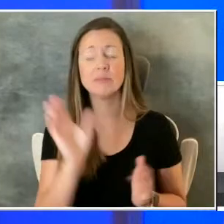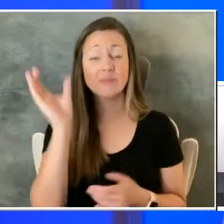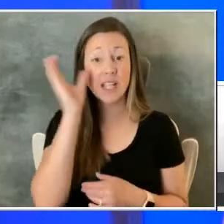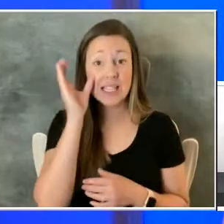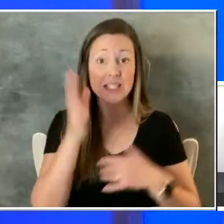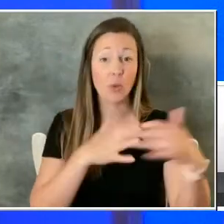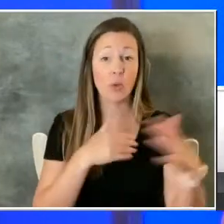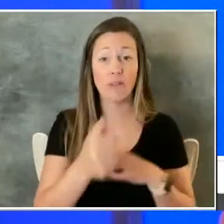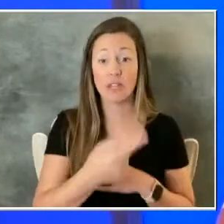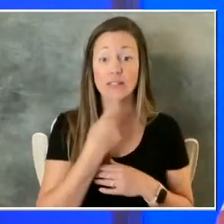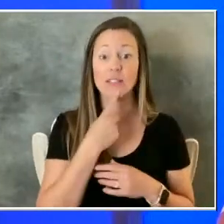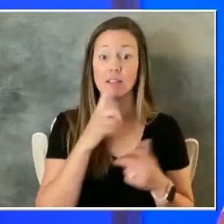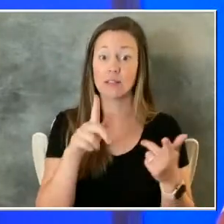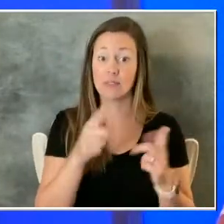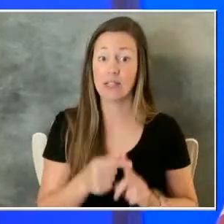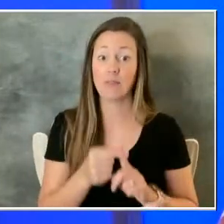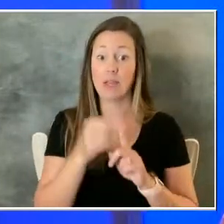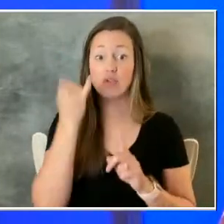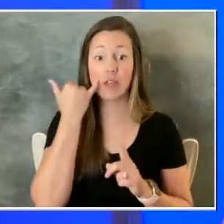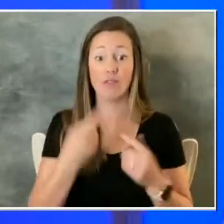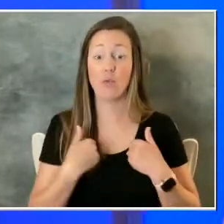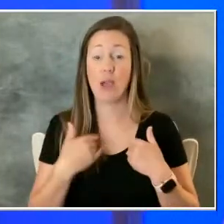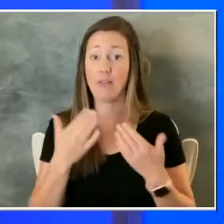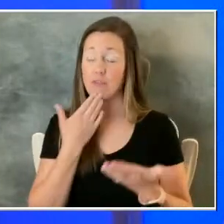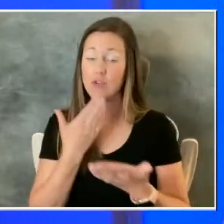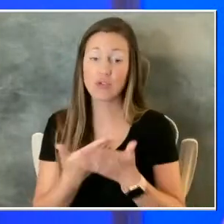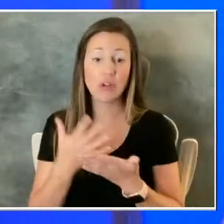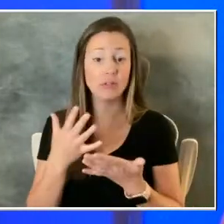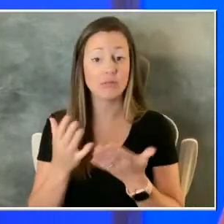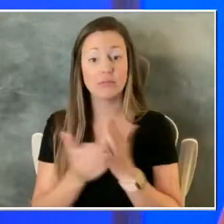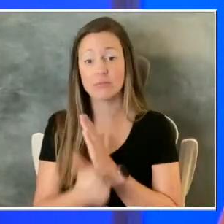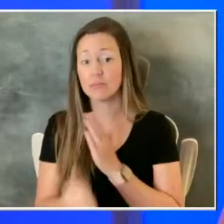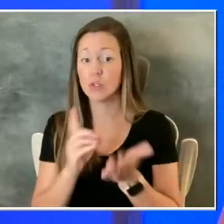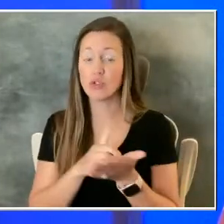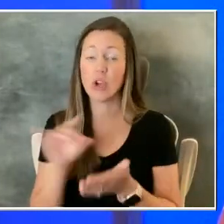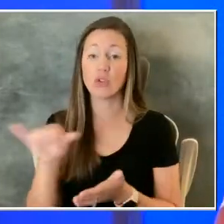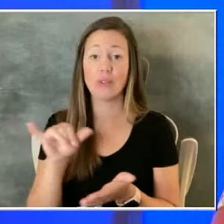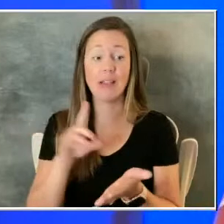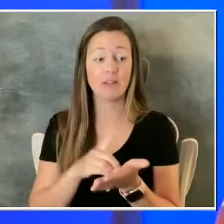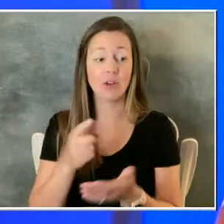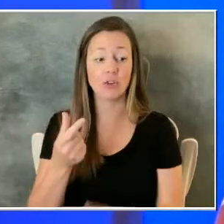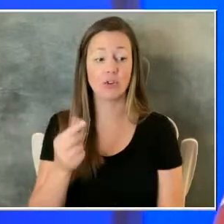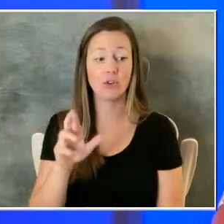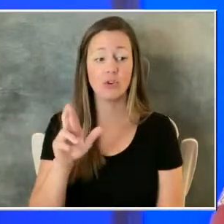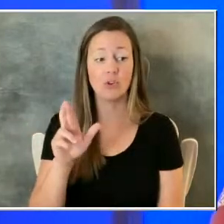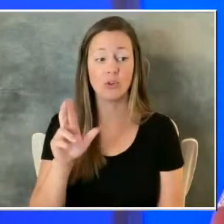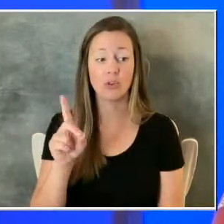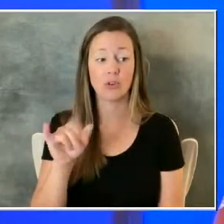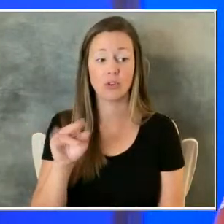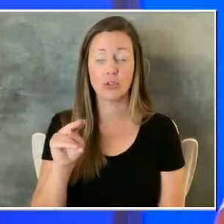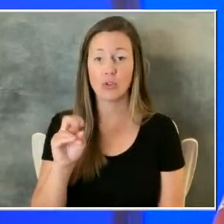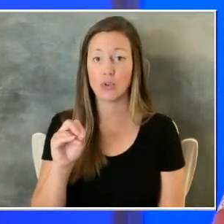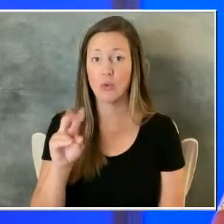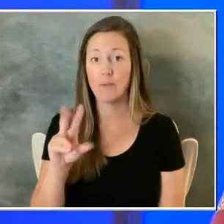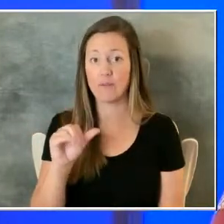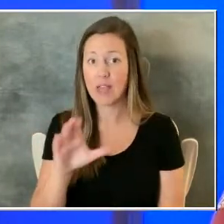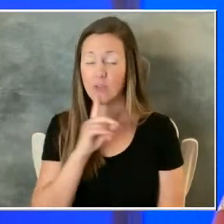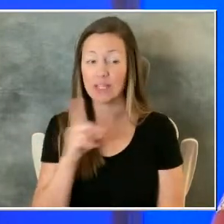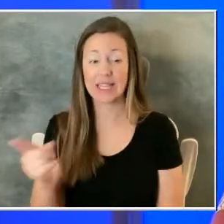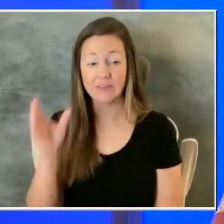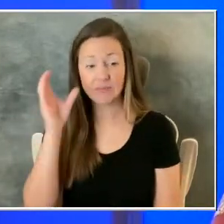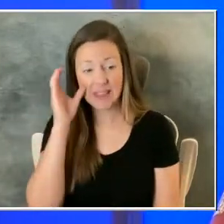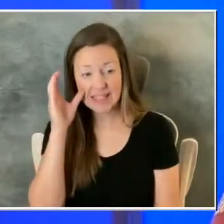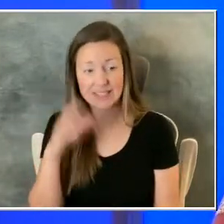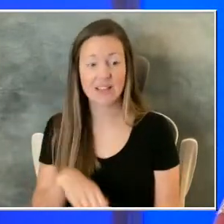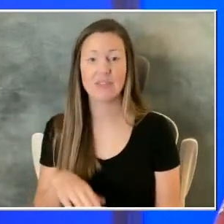have a doctor like I am blessed to have with Dr. Godernovac, is when you have one like that that really listens to your problems and watches